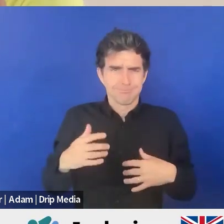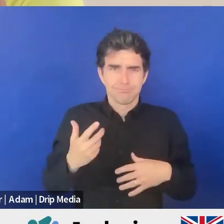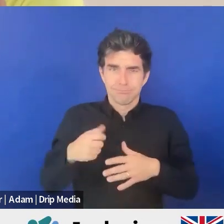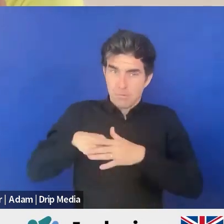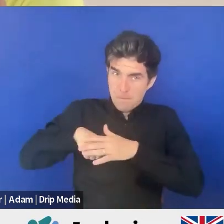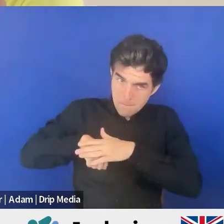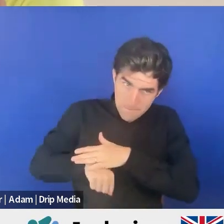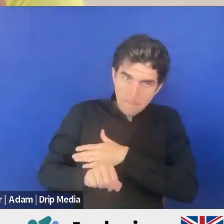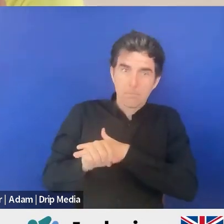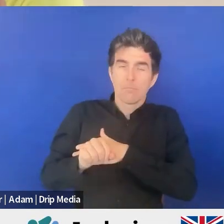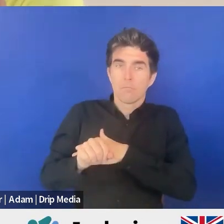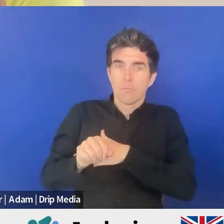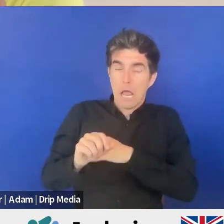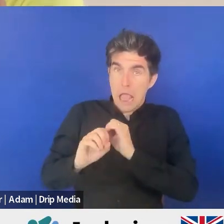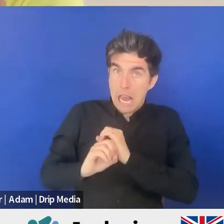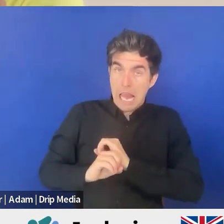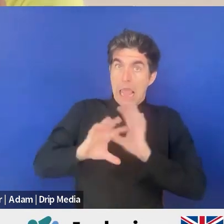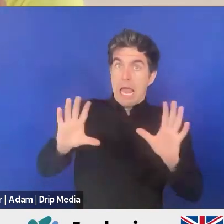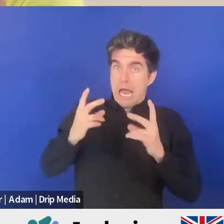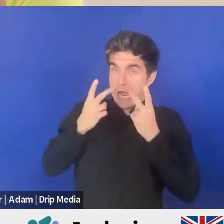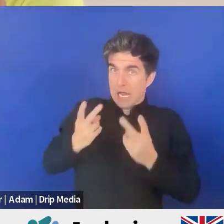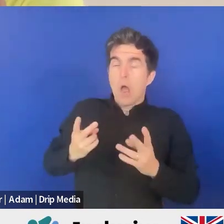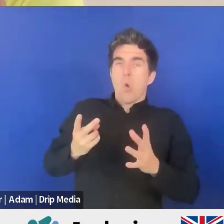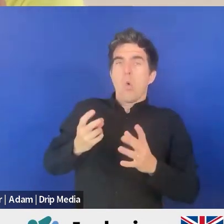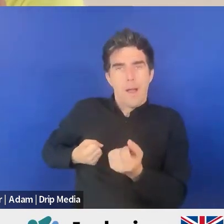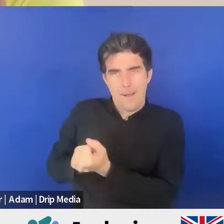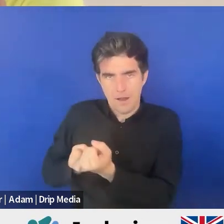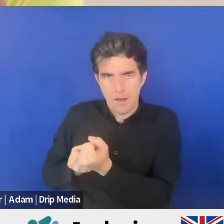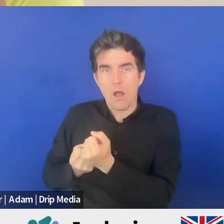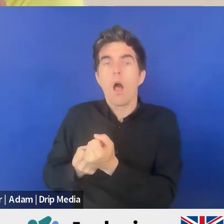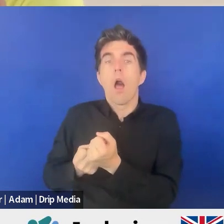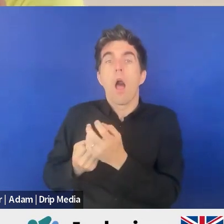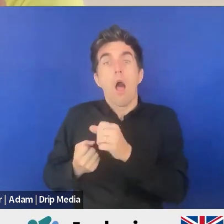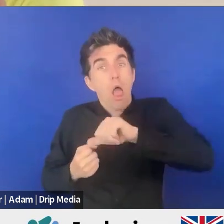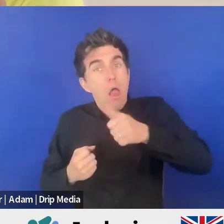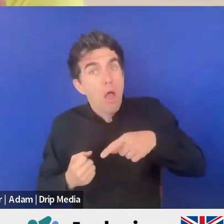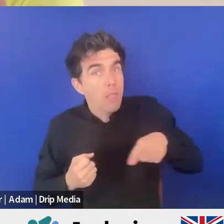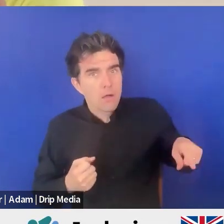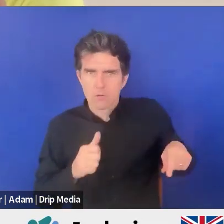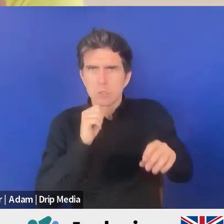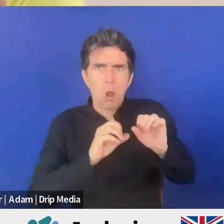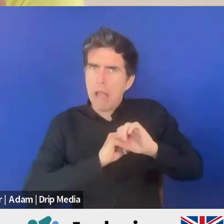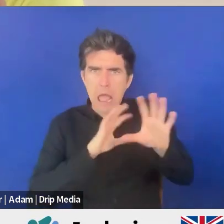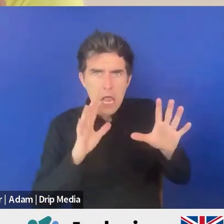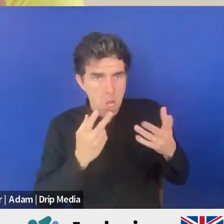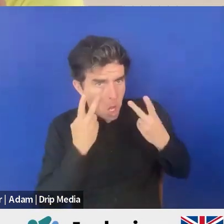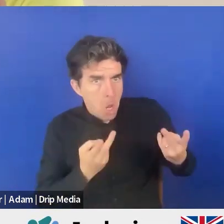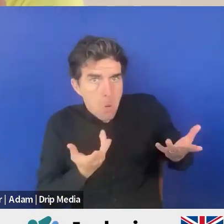visible, you know, certainly on hearing, on behavioural, and some of those sort of spectrum